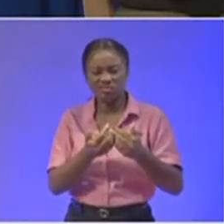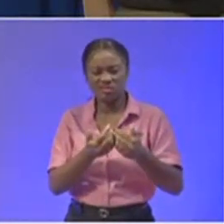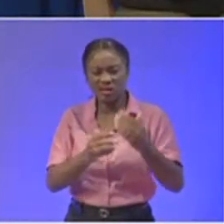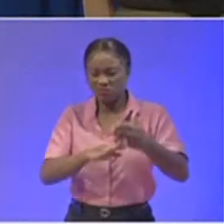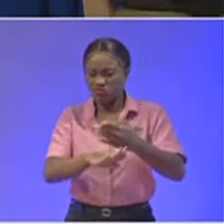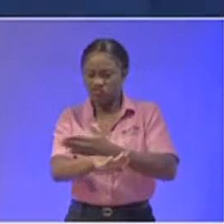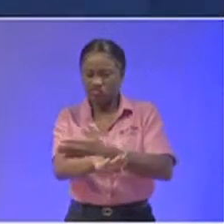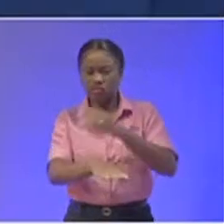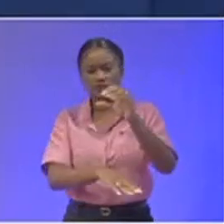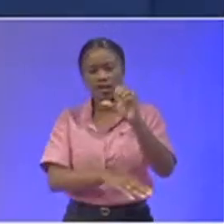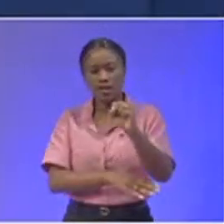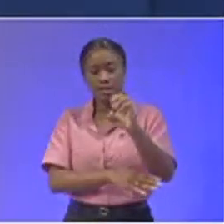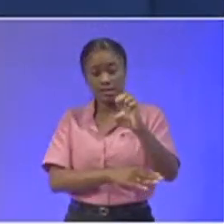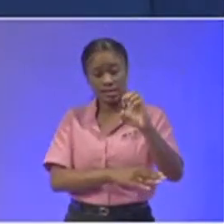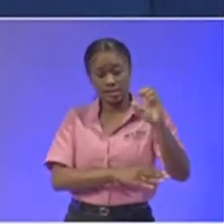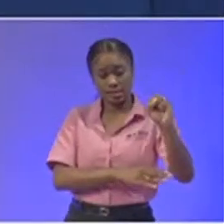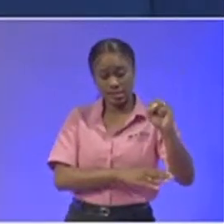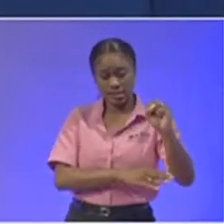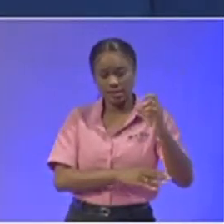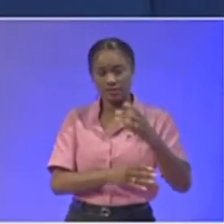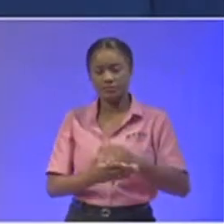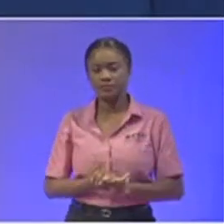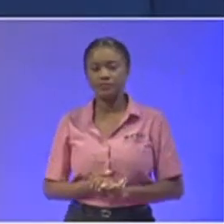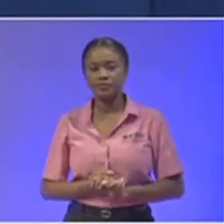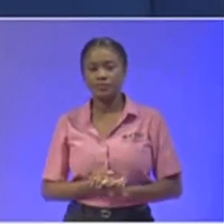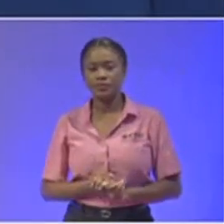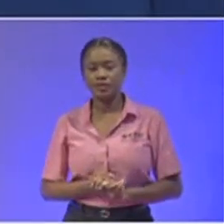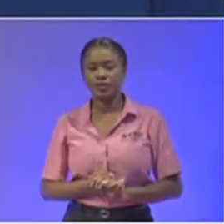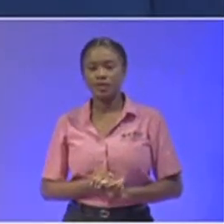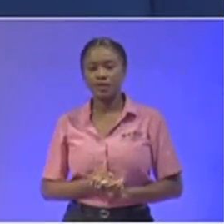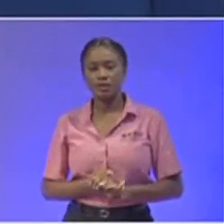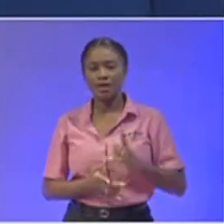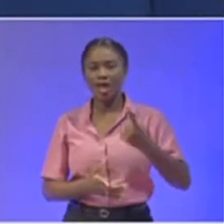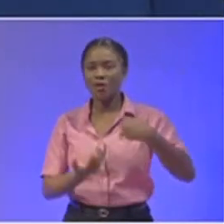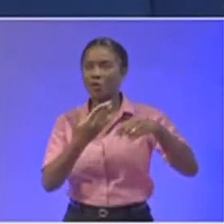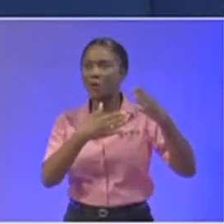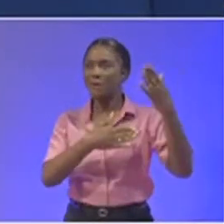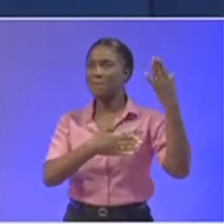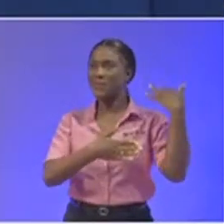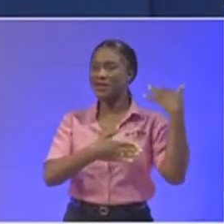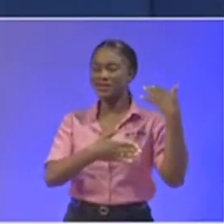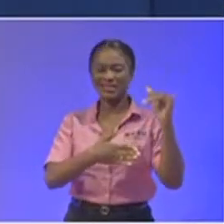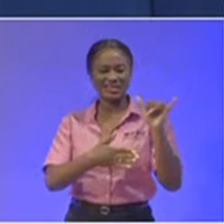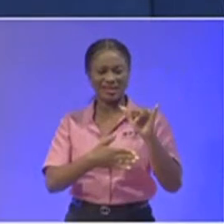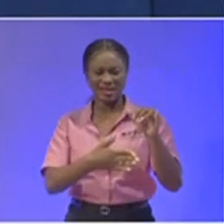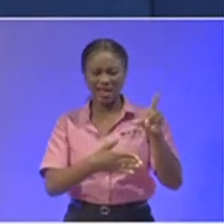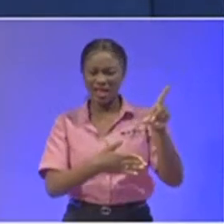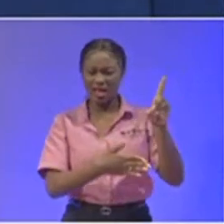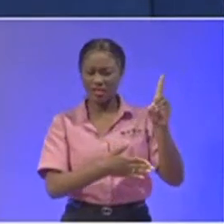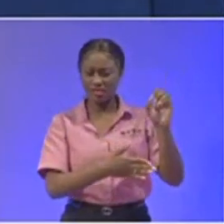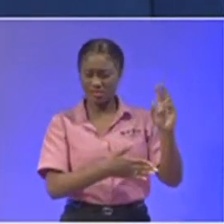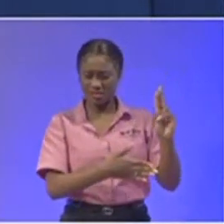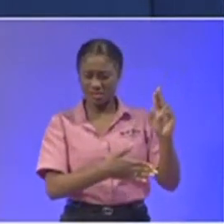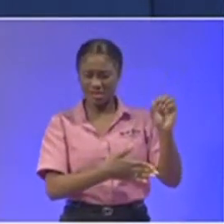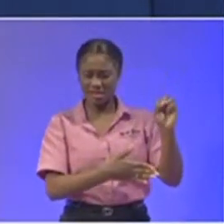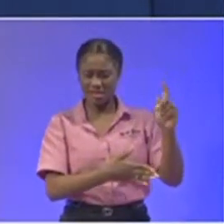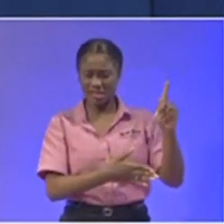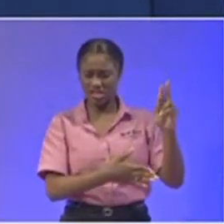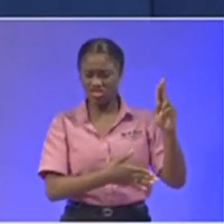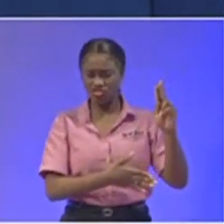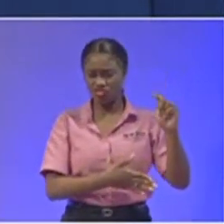Division? Yeah, well, one of the things, and I'm going straight back to what Dr. Skerrett was talking about, it comes down to staffing